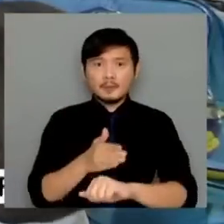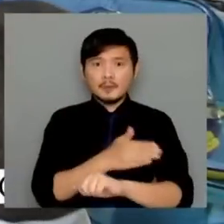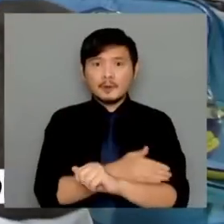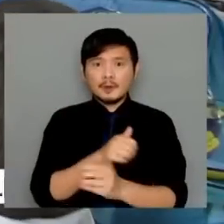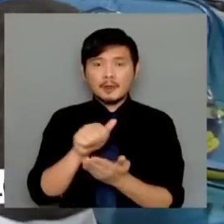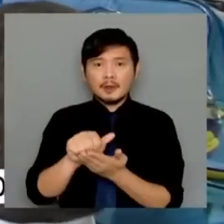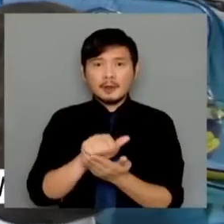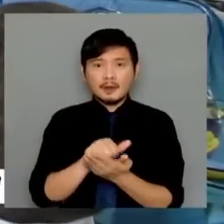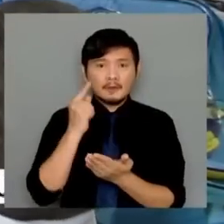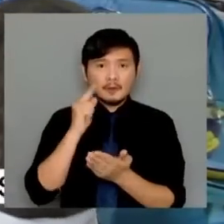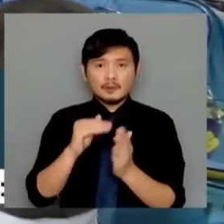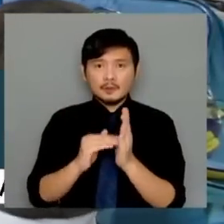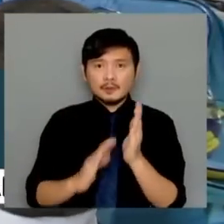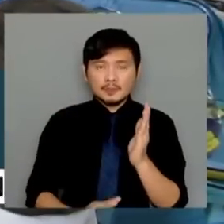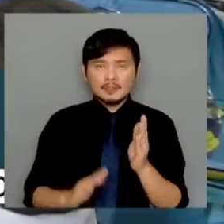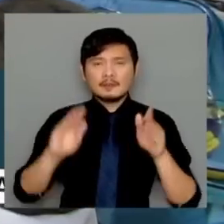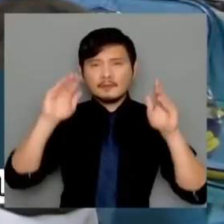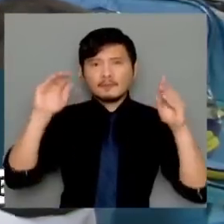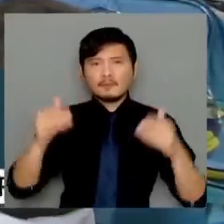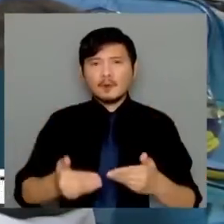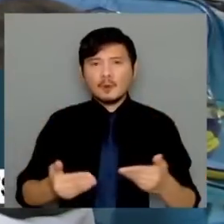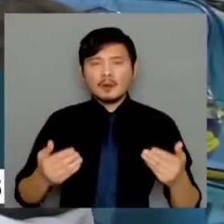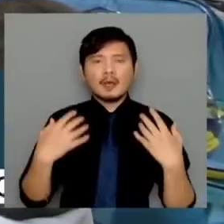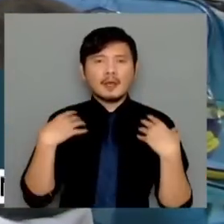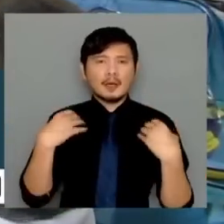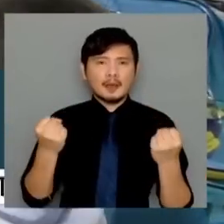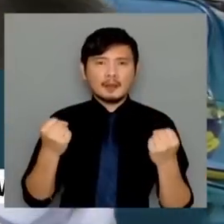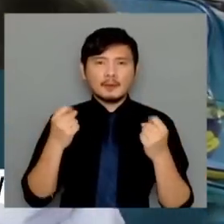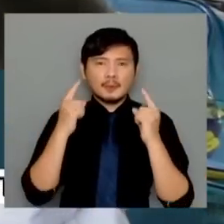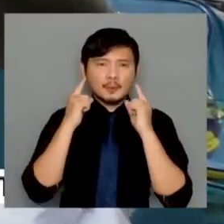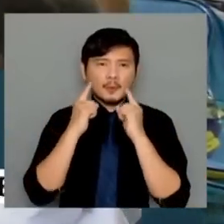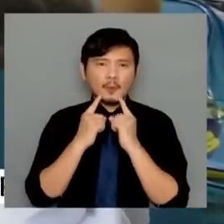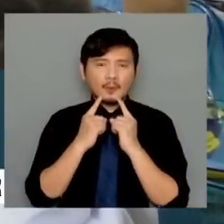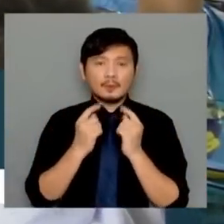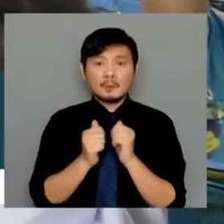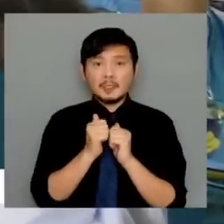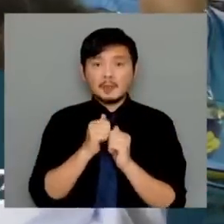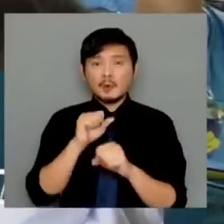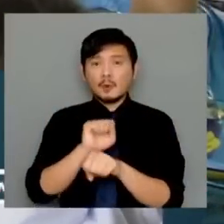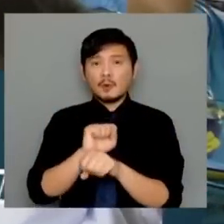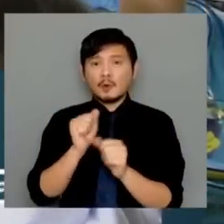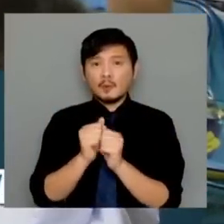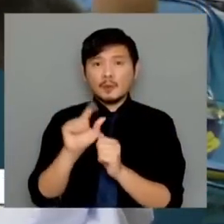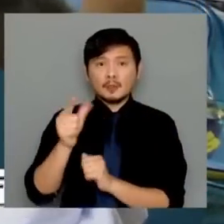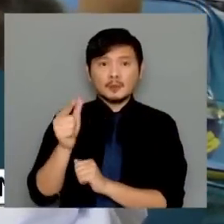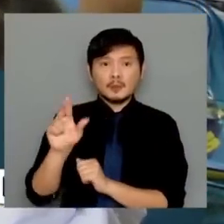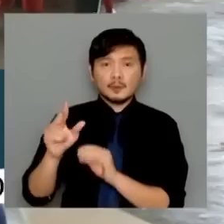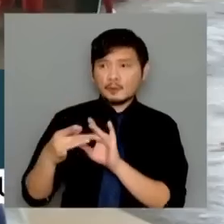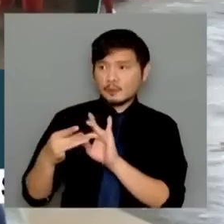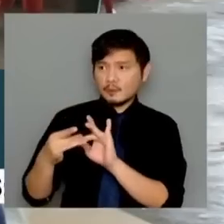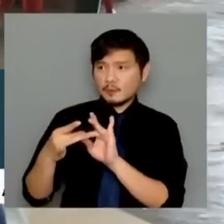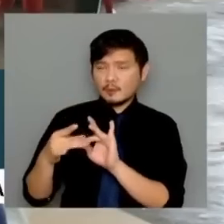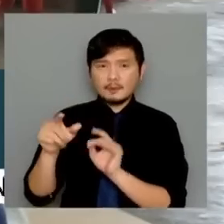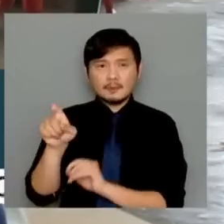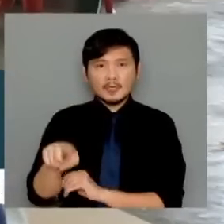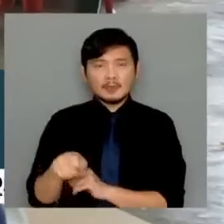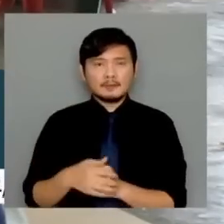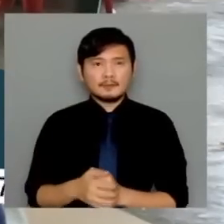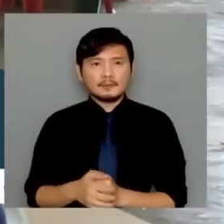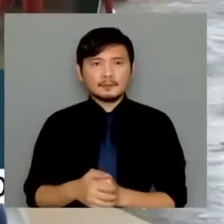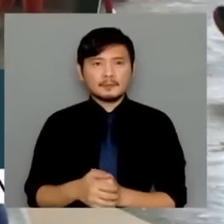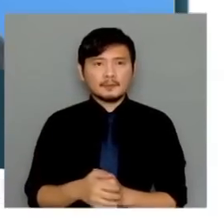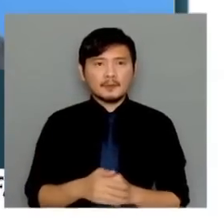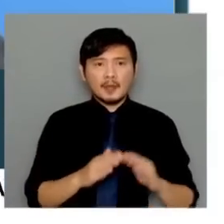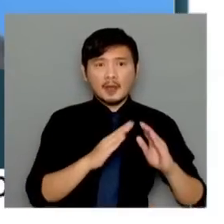by tackling nutrition. Salceda says this can be done by closely working with local government units. The House Ways and Means Committee